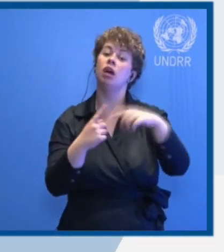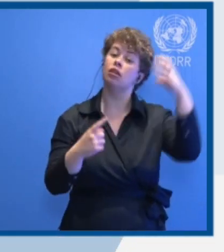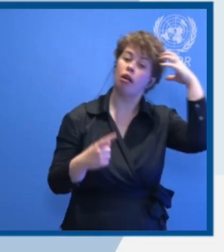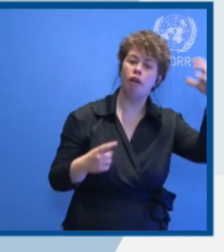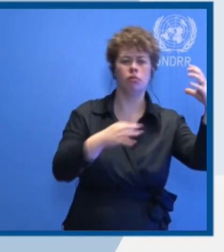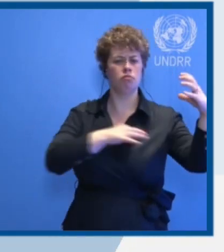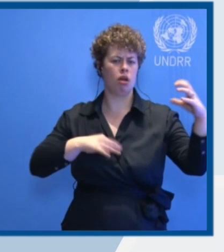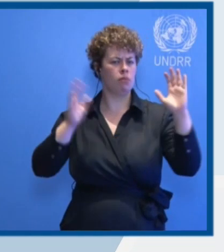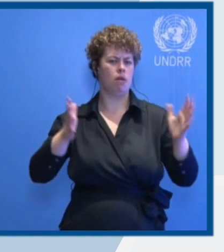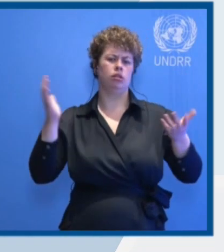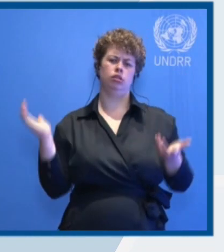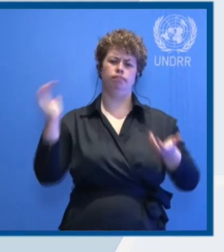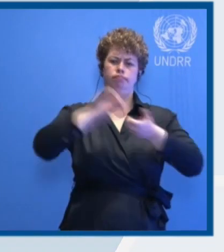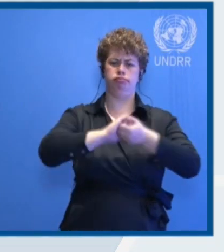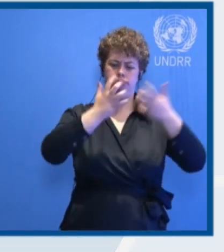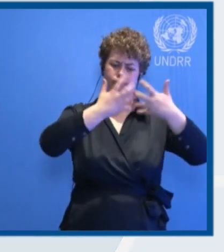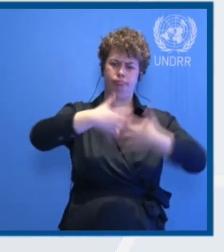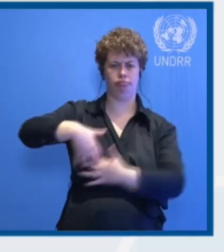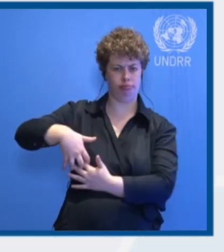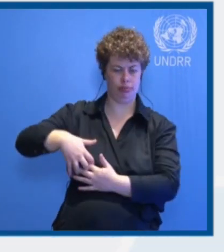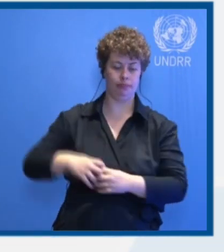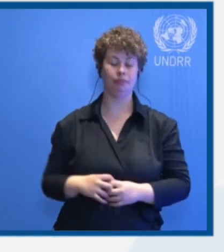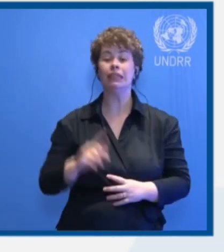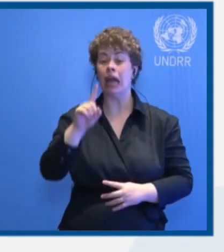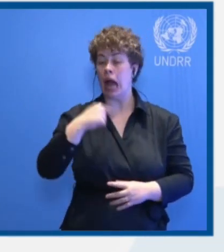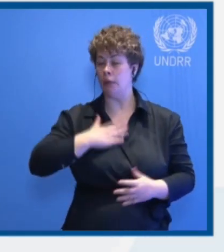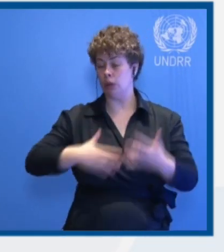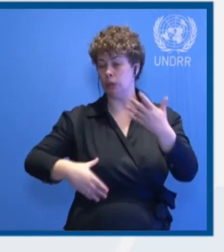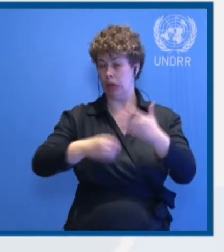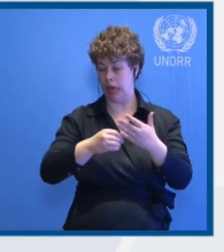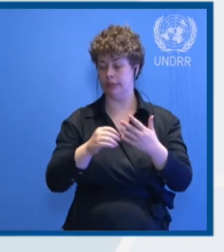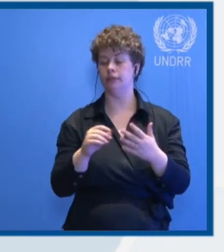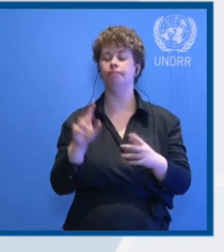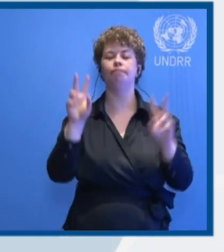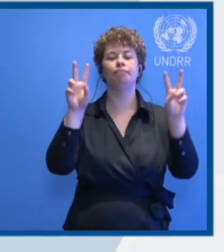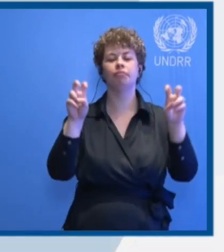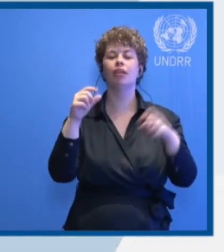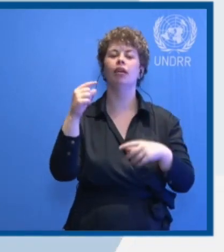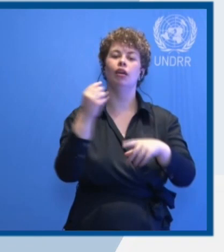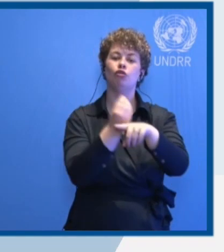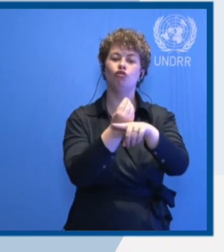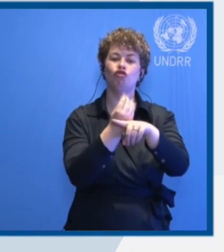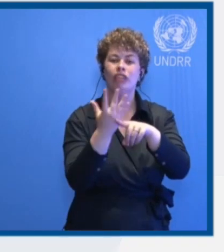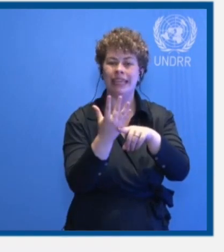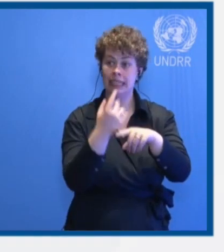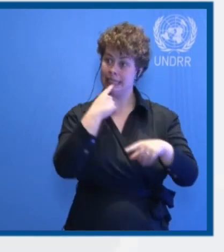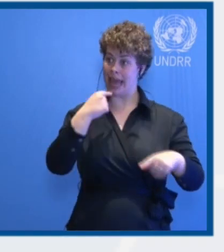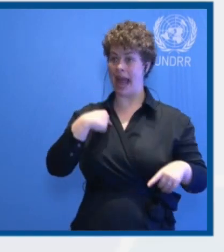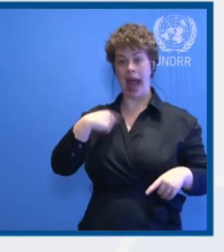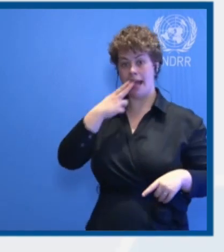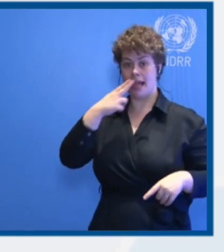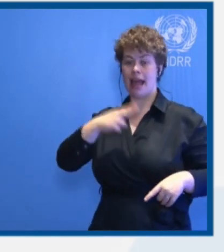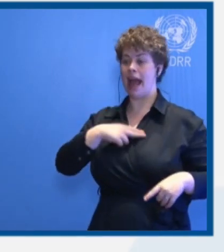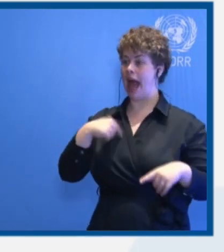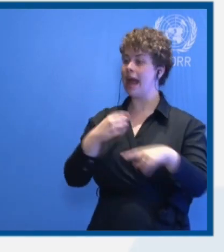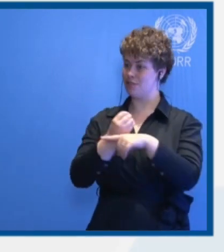that on the issue of greenwashing, because today the word nature-based solutions is becoming a buzzword, people are using